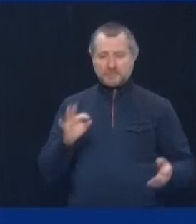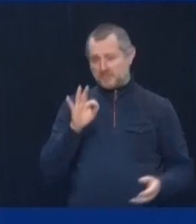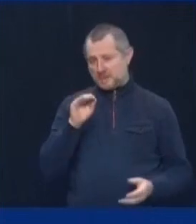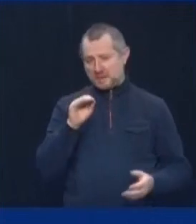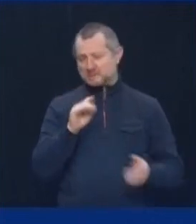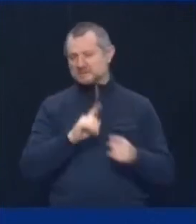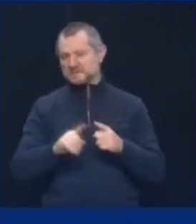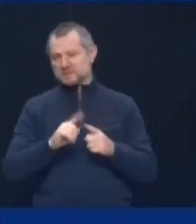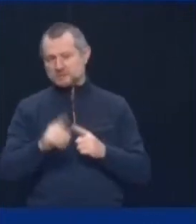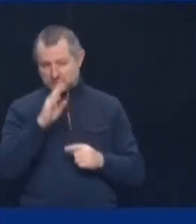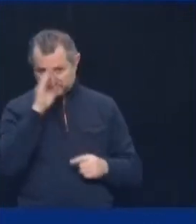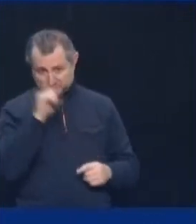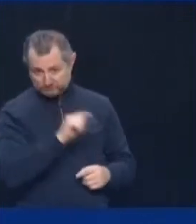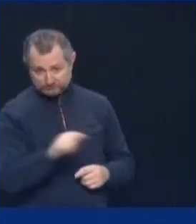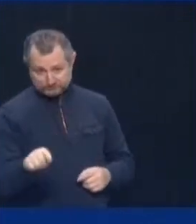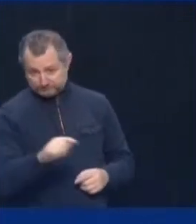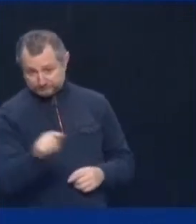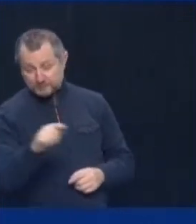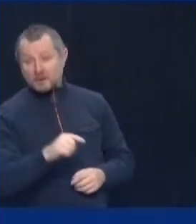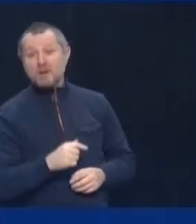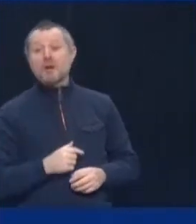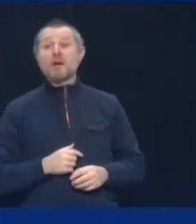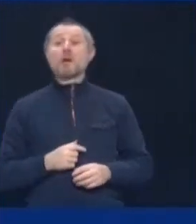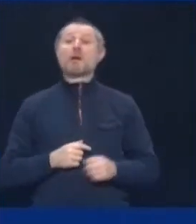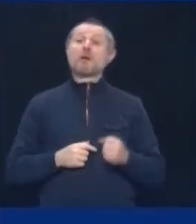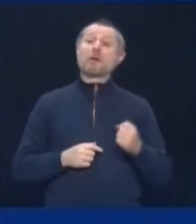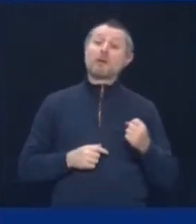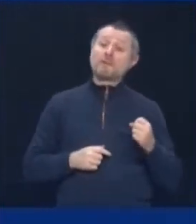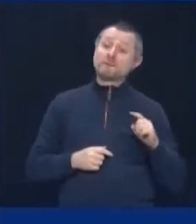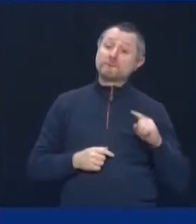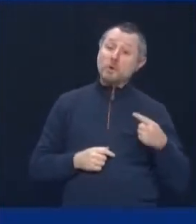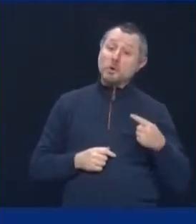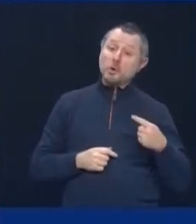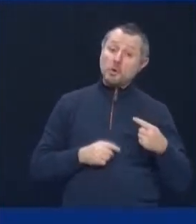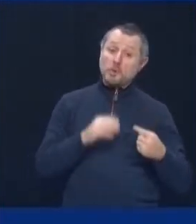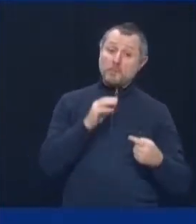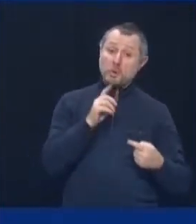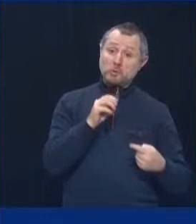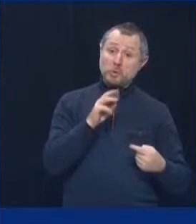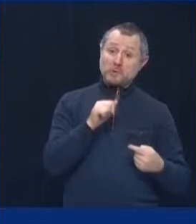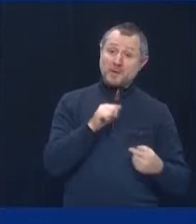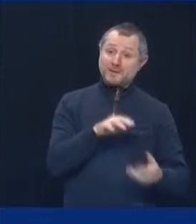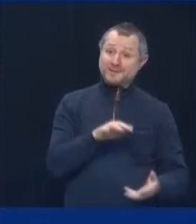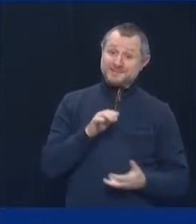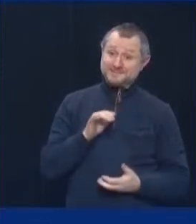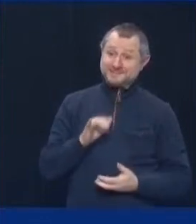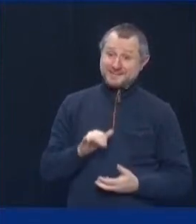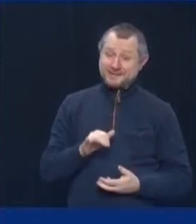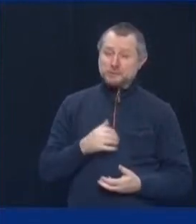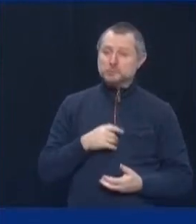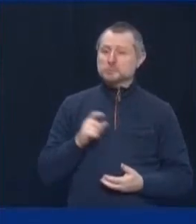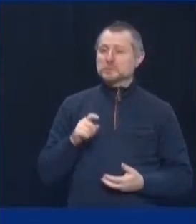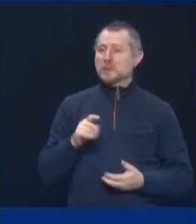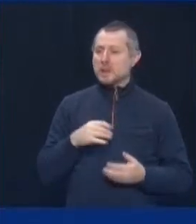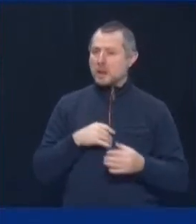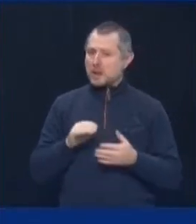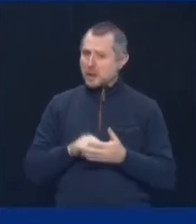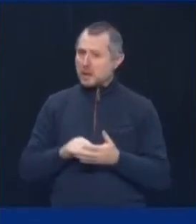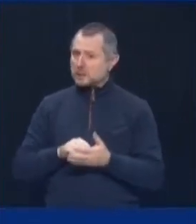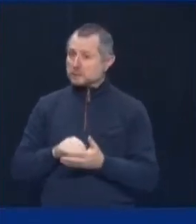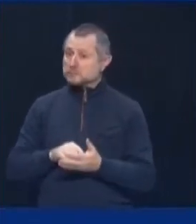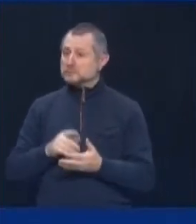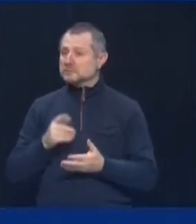and then the first allocation from the Moderna drugs vaccine is tentatively slated to